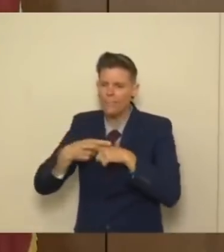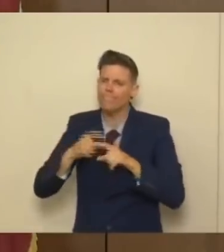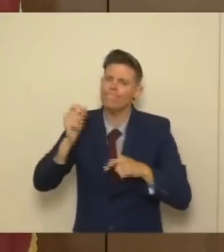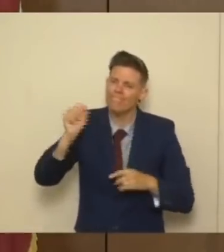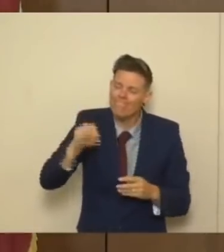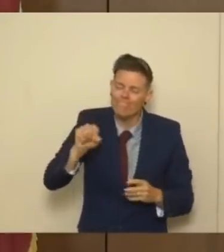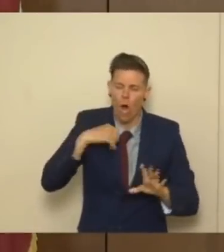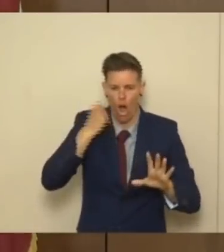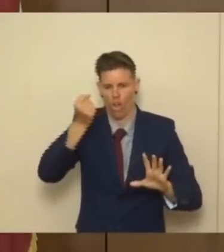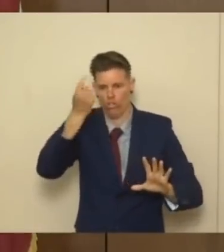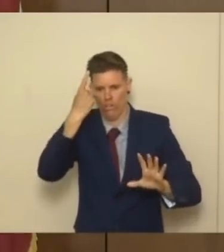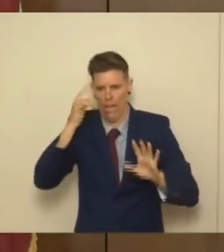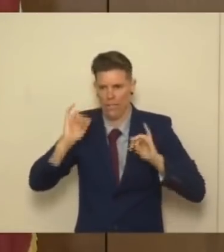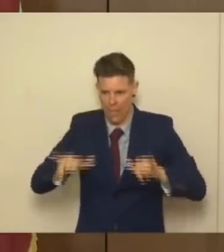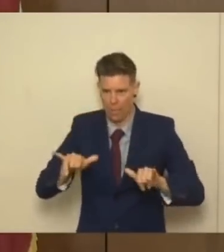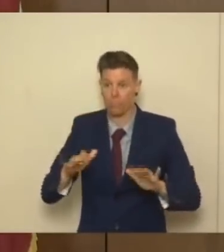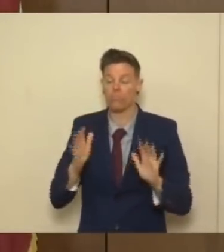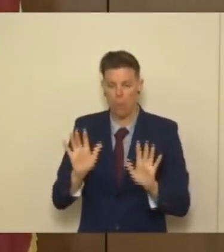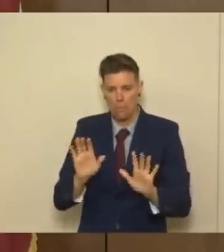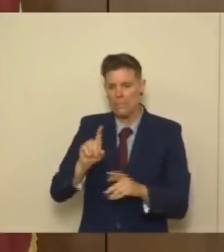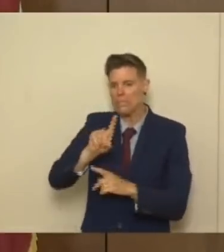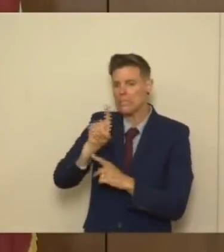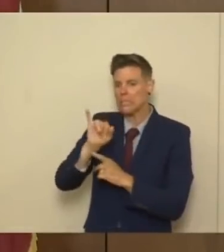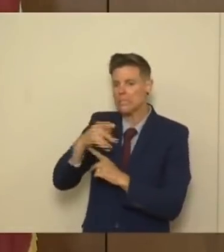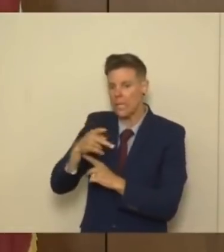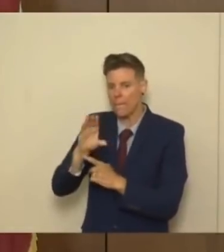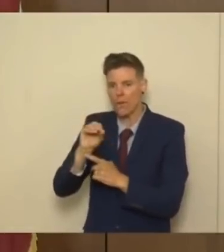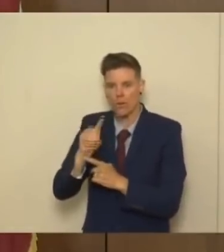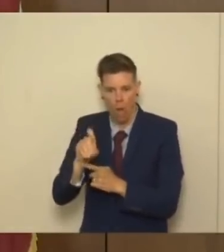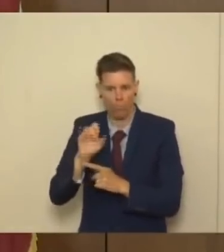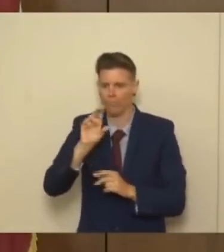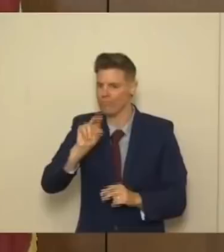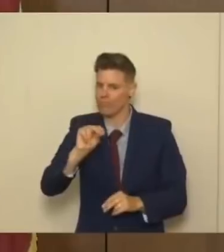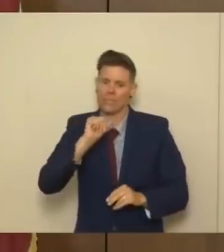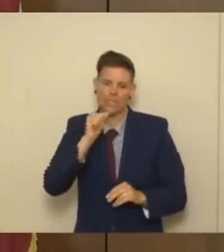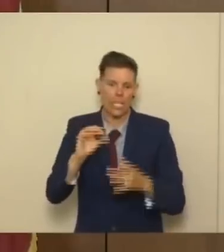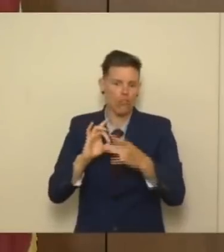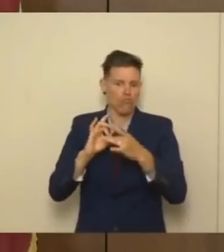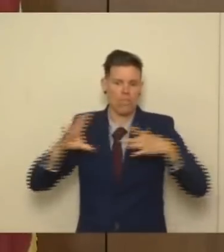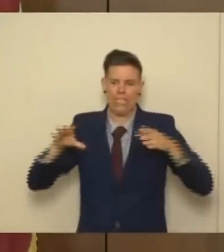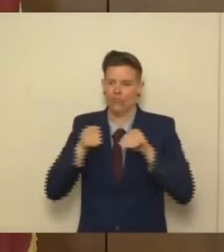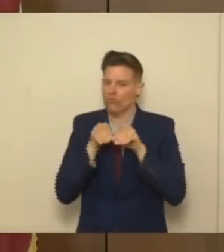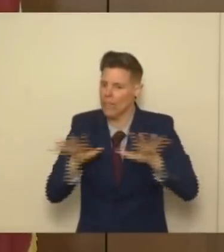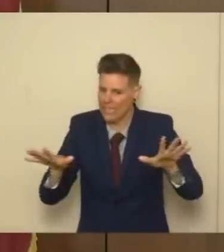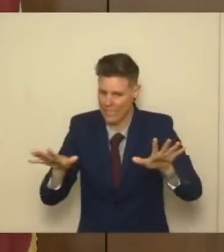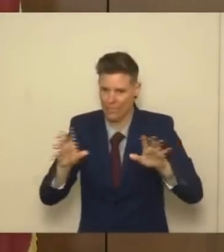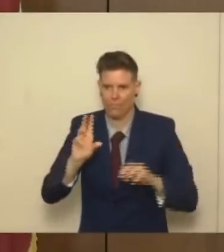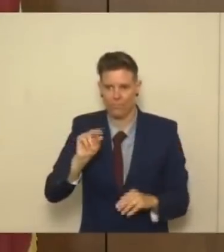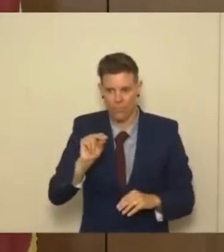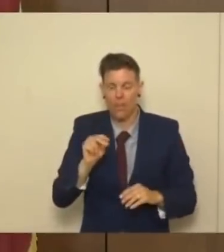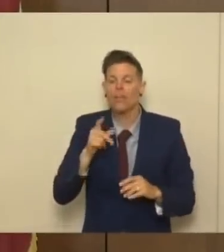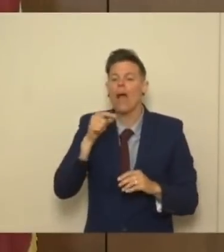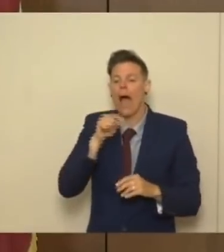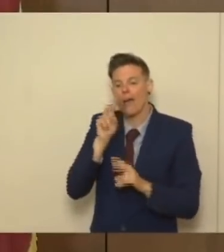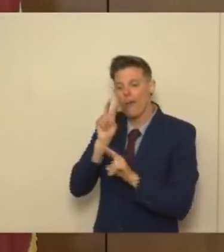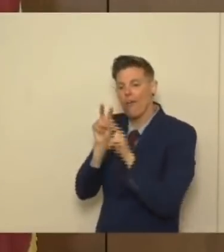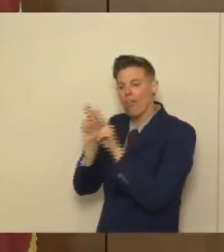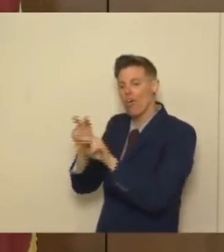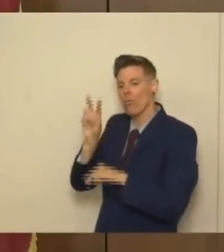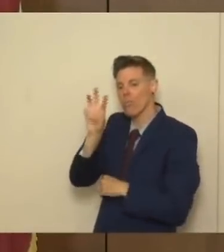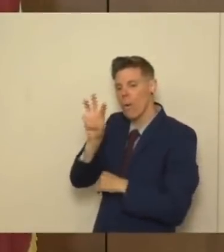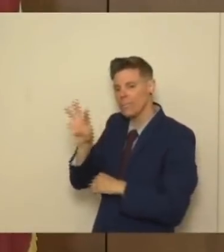that New Mexicans, without going to the website, can readily see, because often our partners in the press can figure out who it